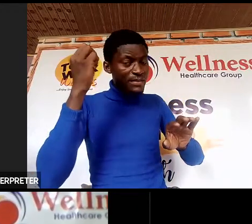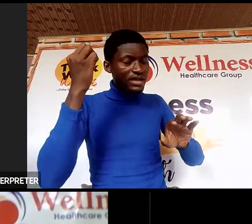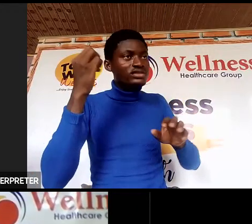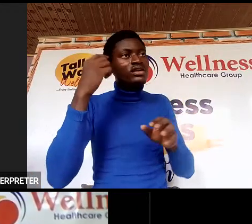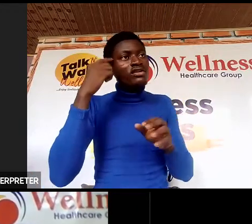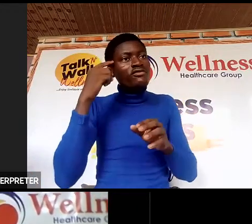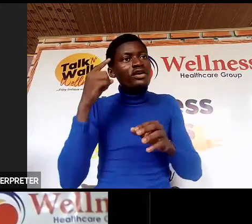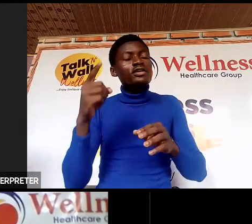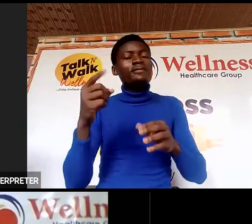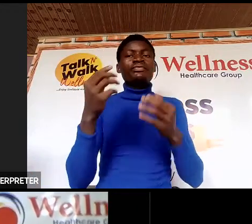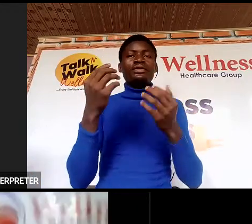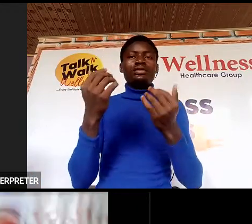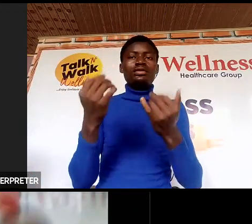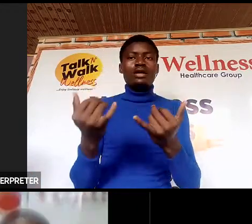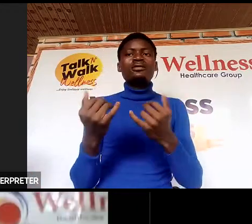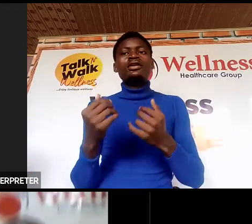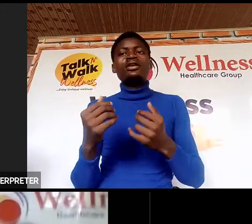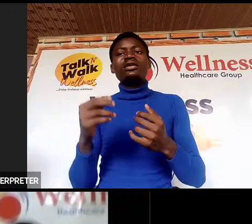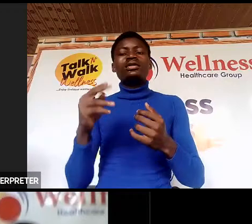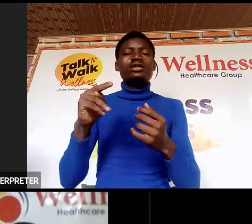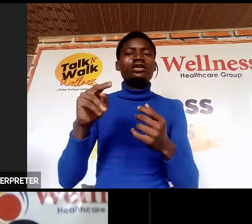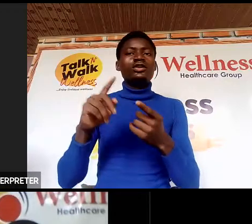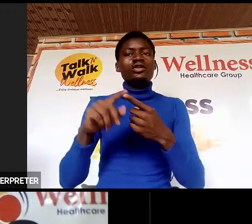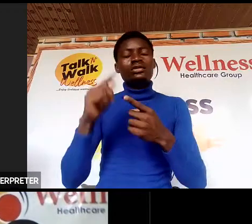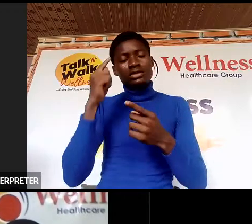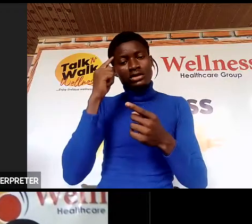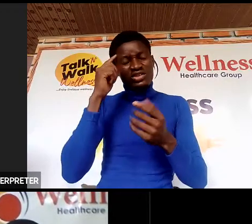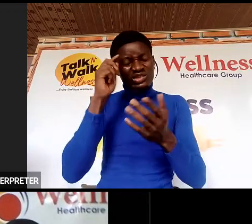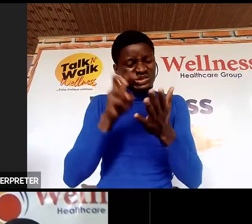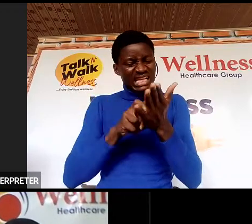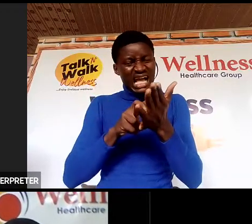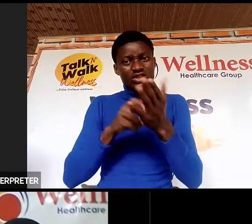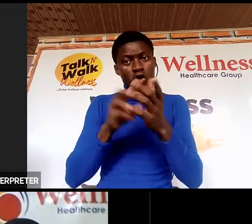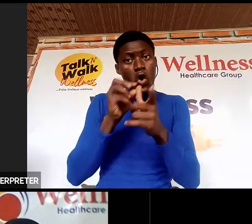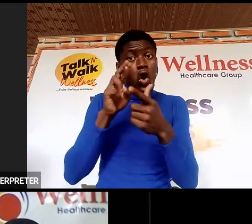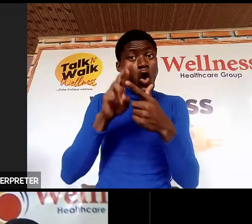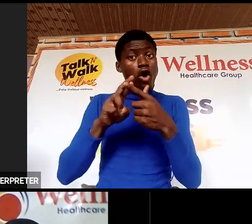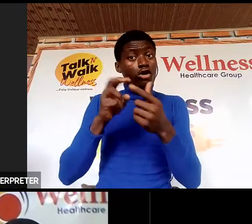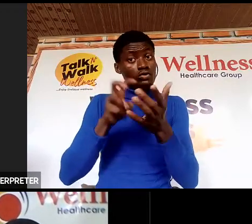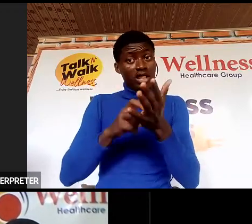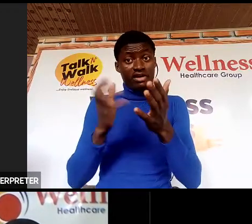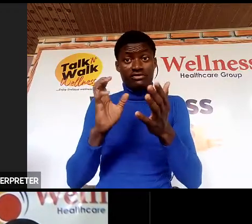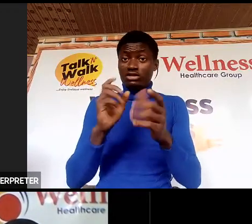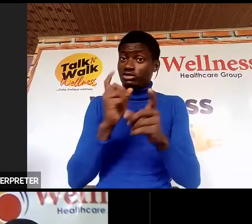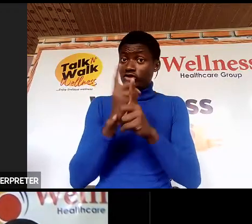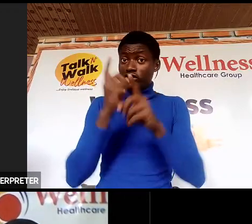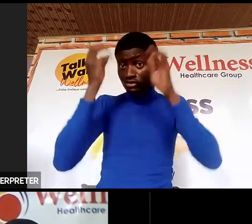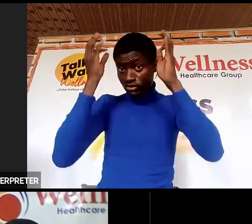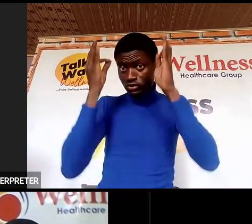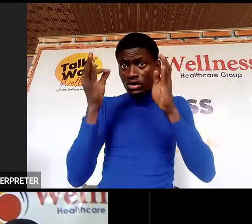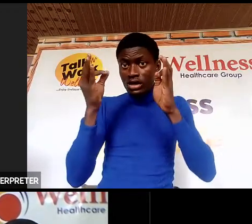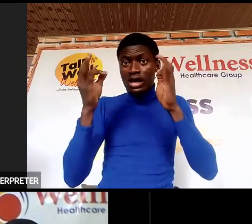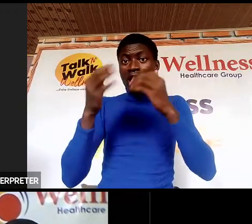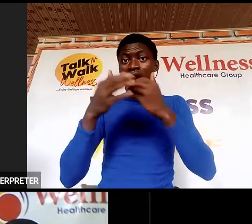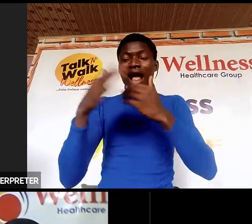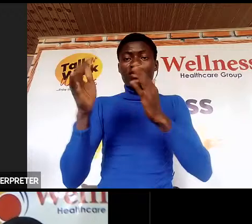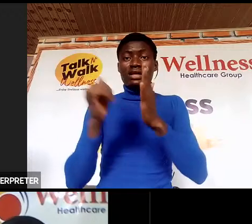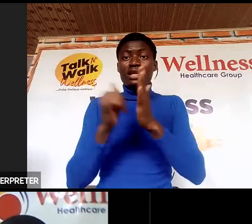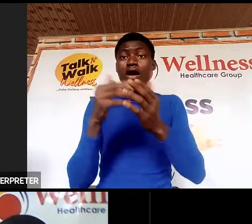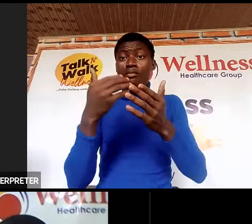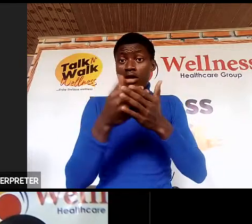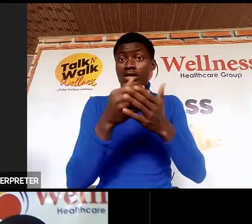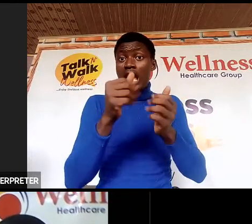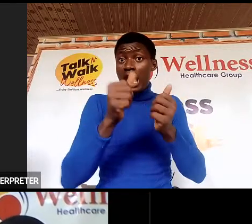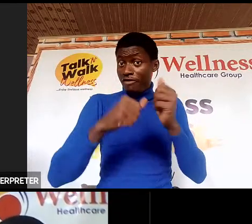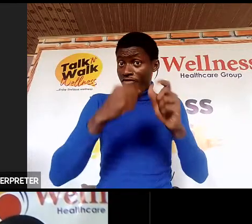48,500, and then I will go out of my way to say, okay, of this 48,000, how much am I spending on recharge card? How